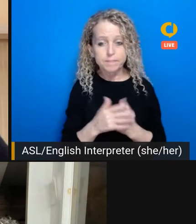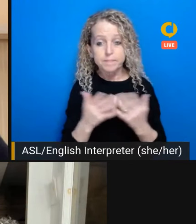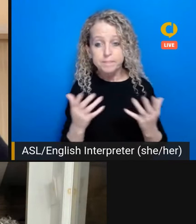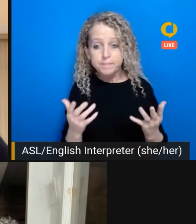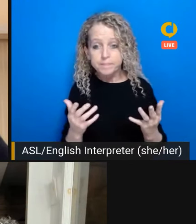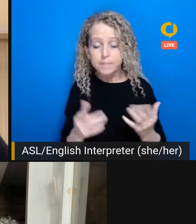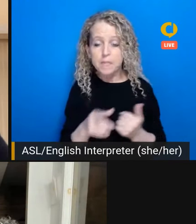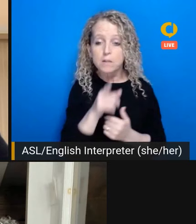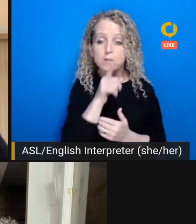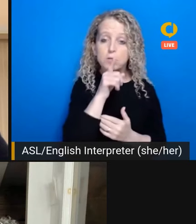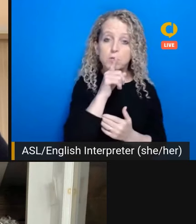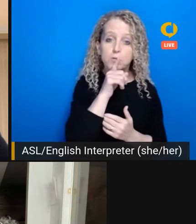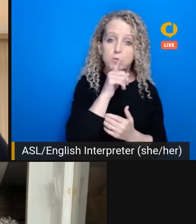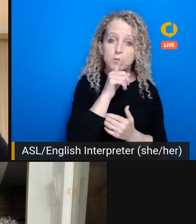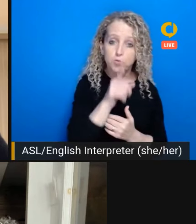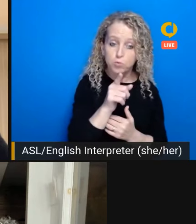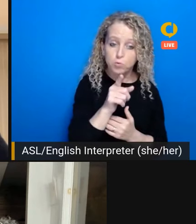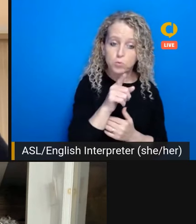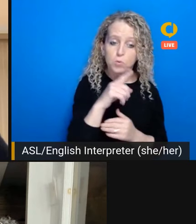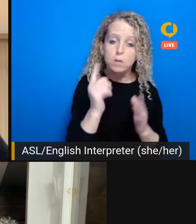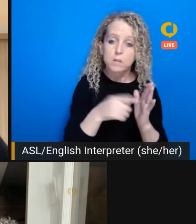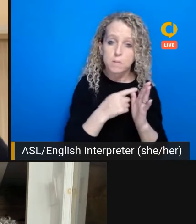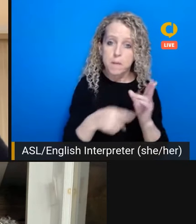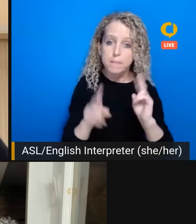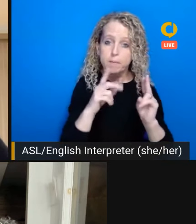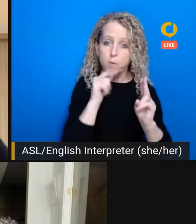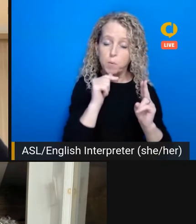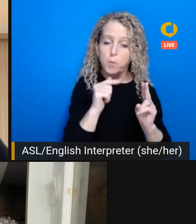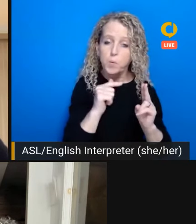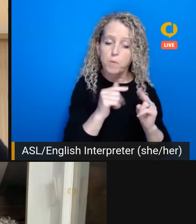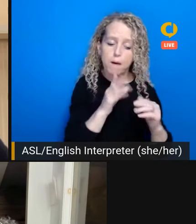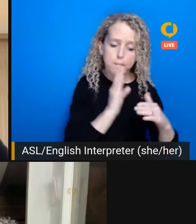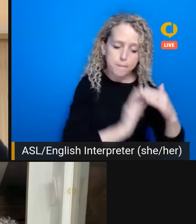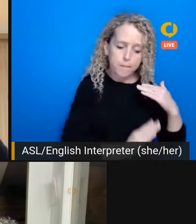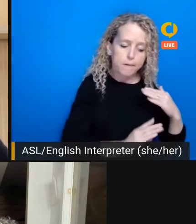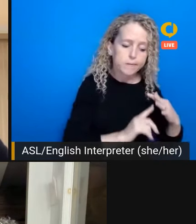sometimes people from very humble beginnings go on to make